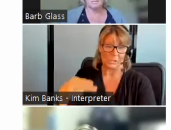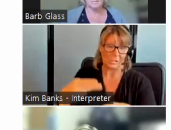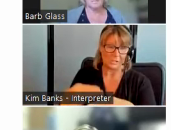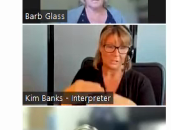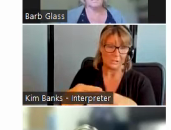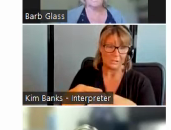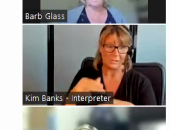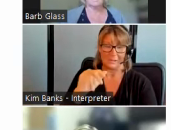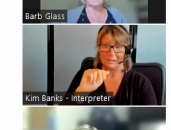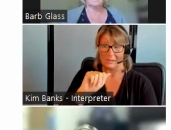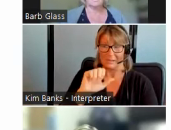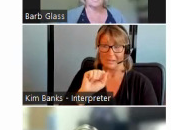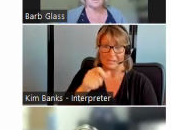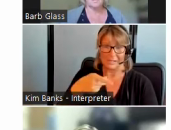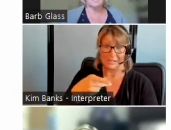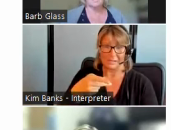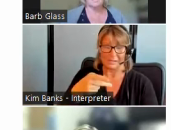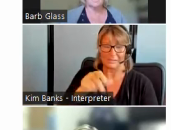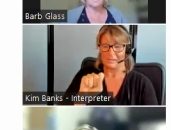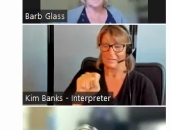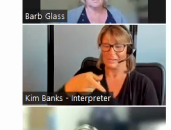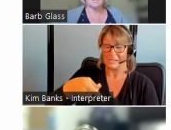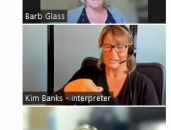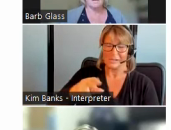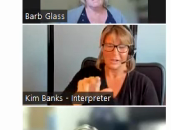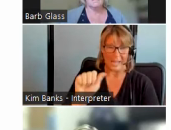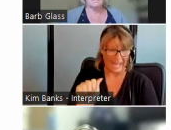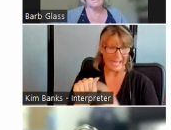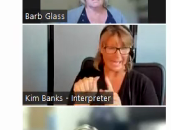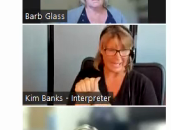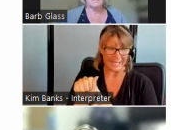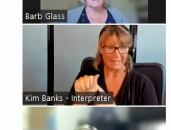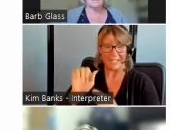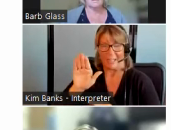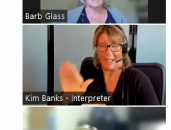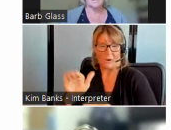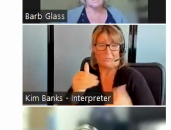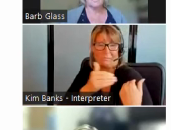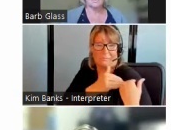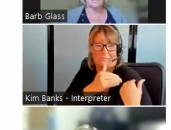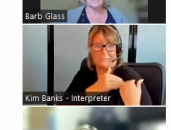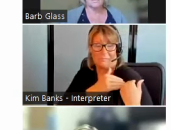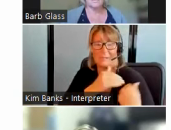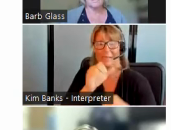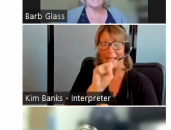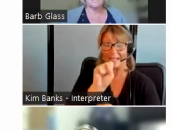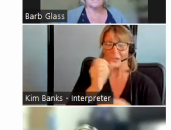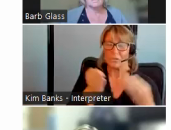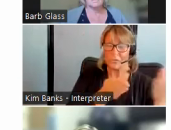SPRA. And SPRA, S-P-R-A, stands for